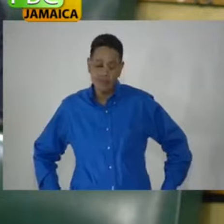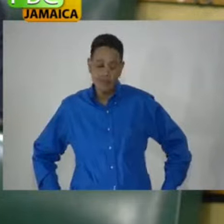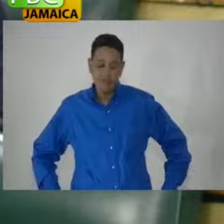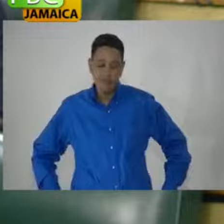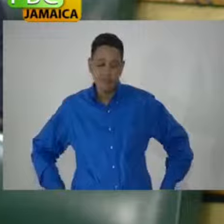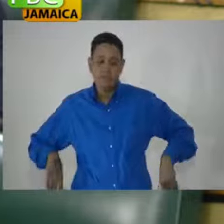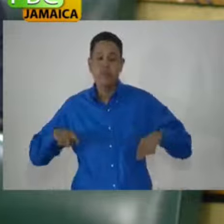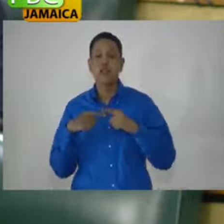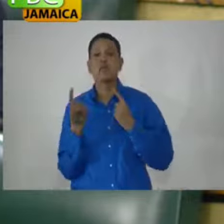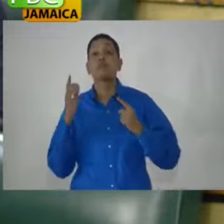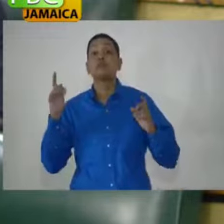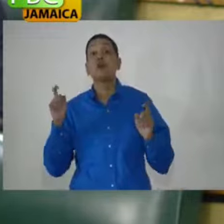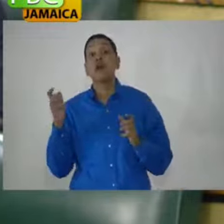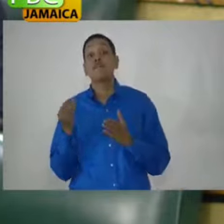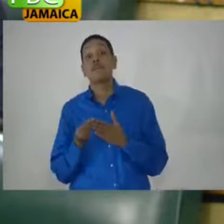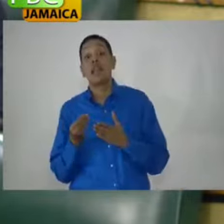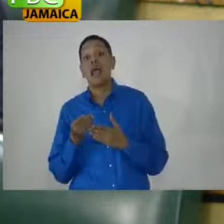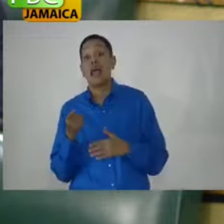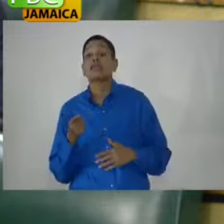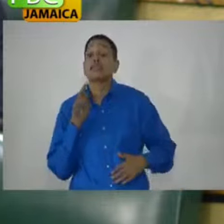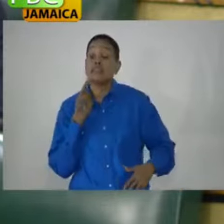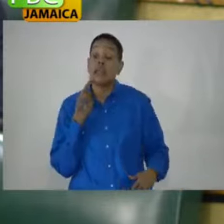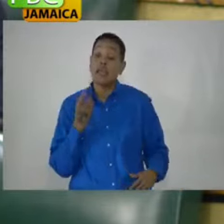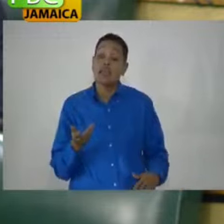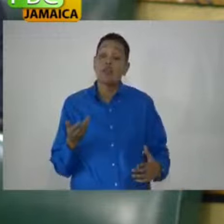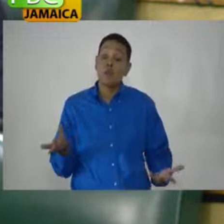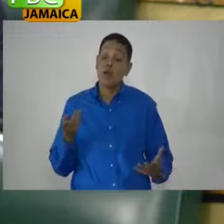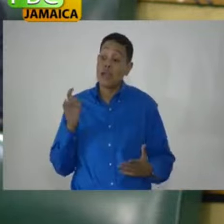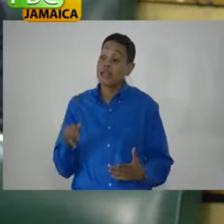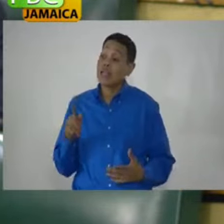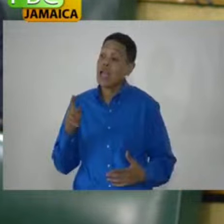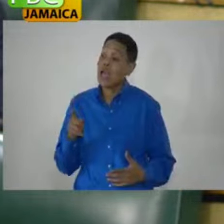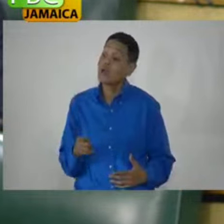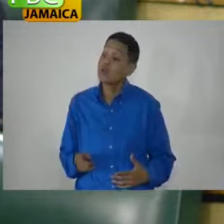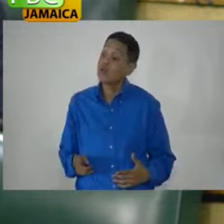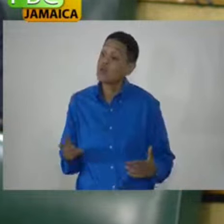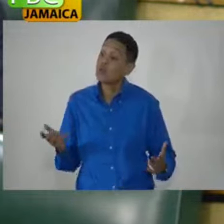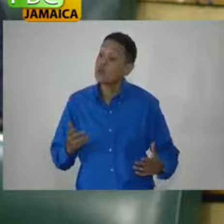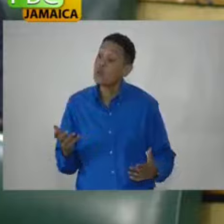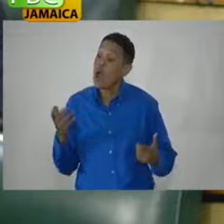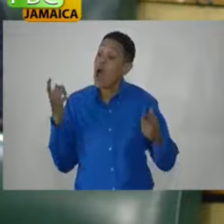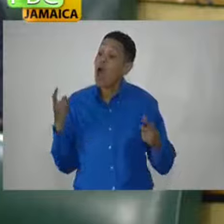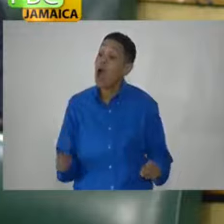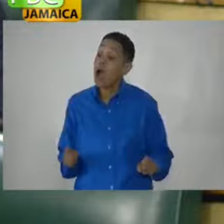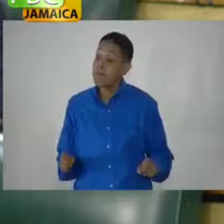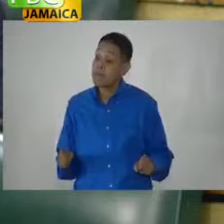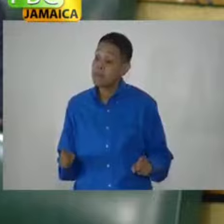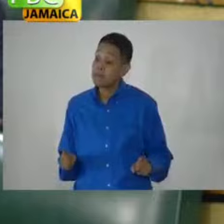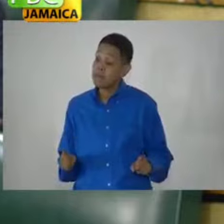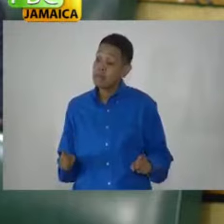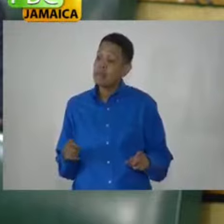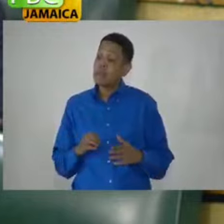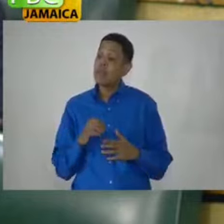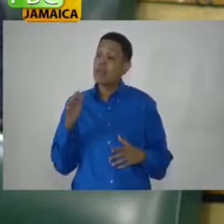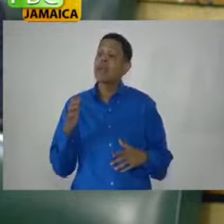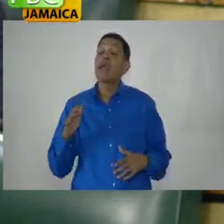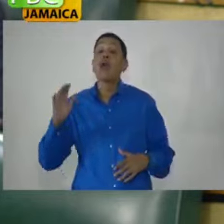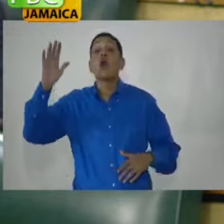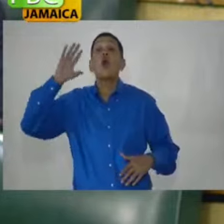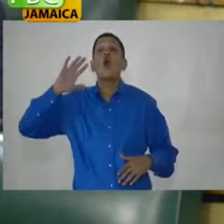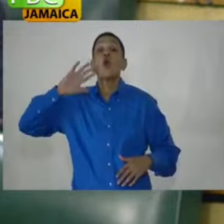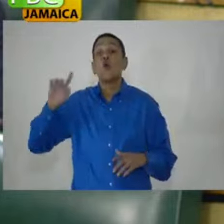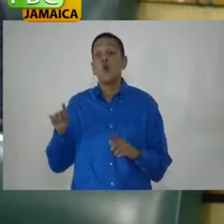Opposition spokesman on finance, Madam Speaker, that was what obtained in the long days